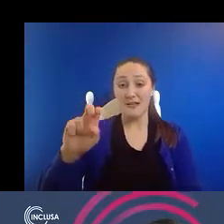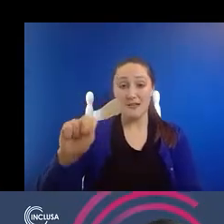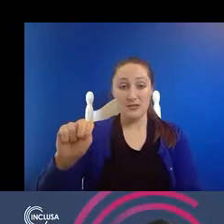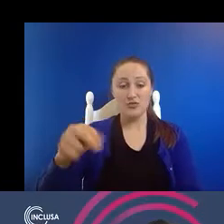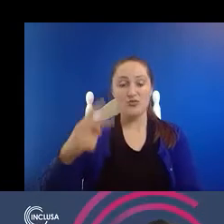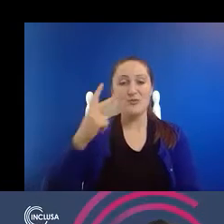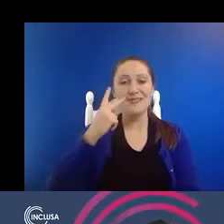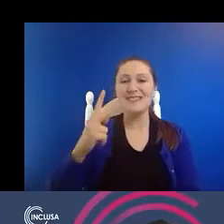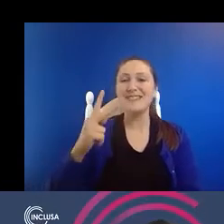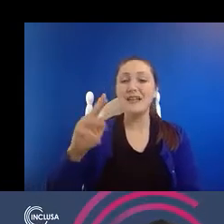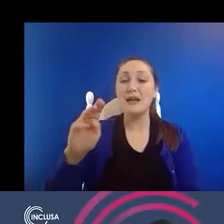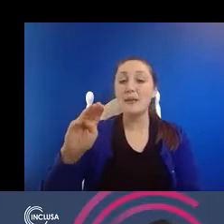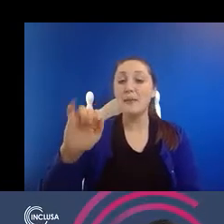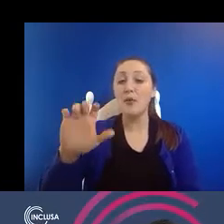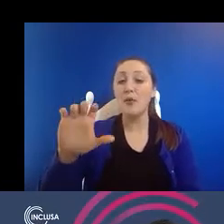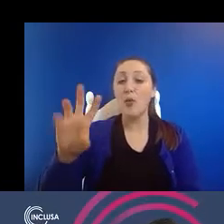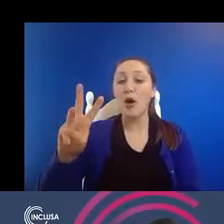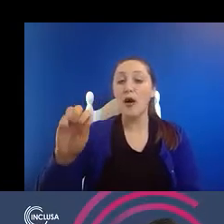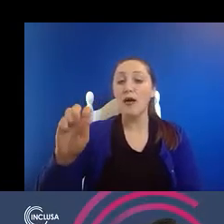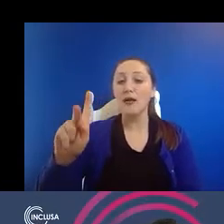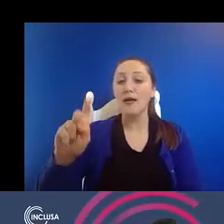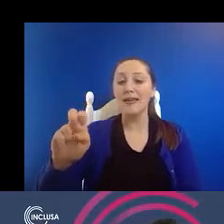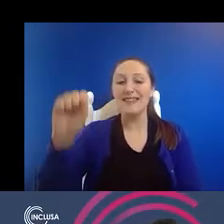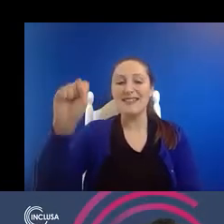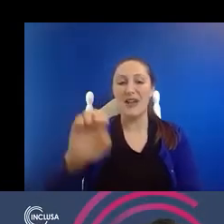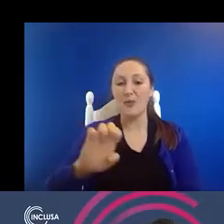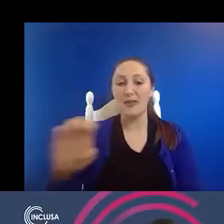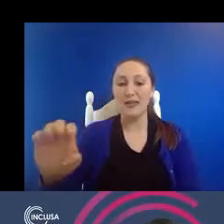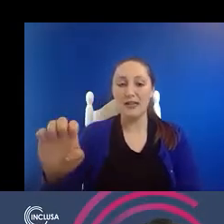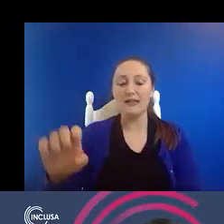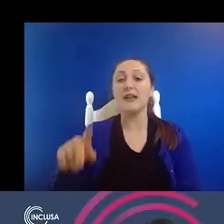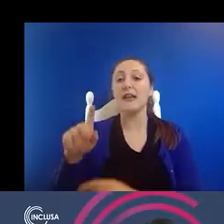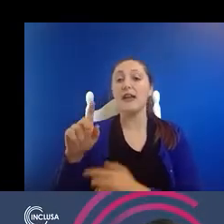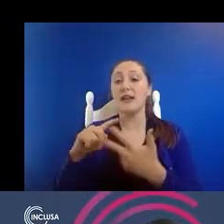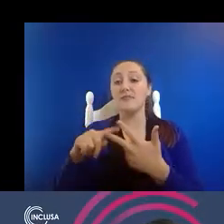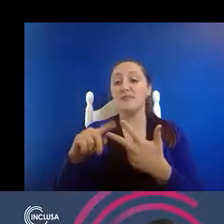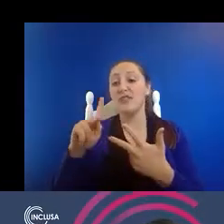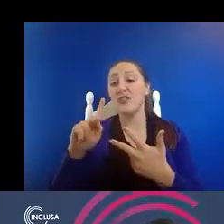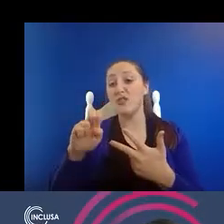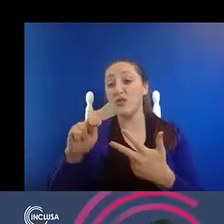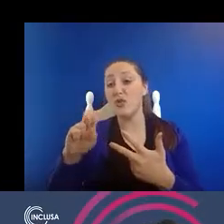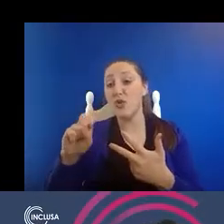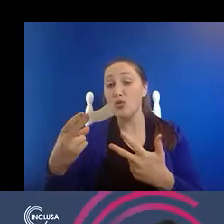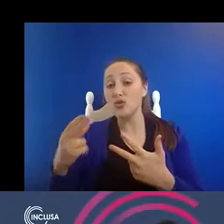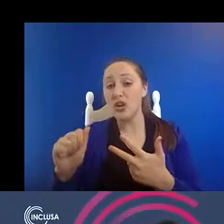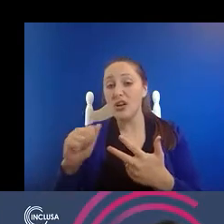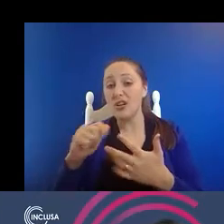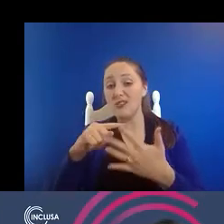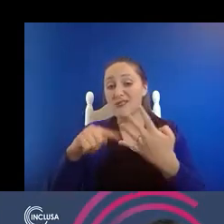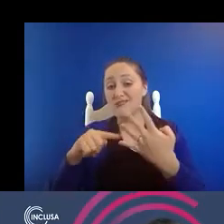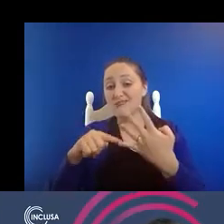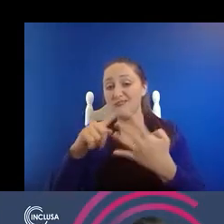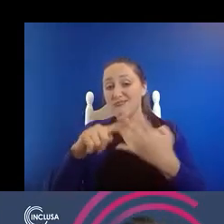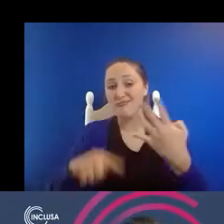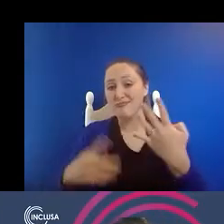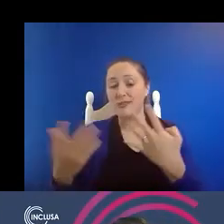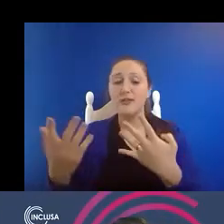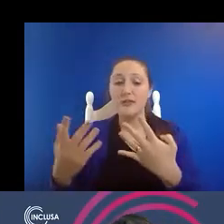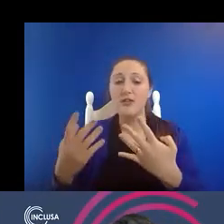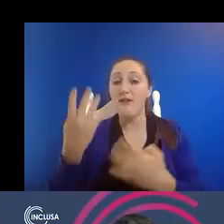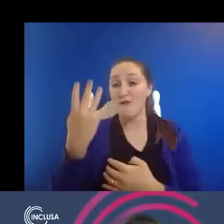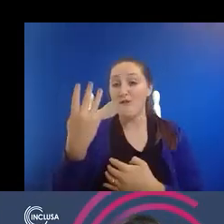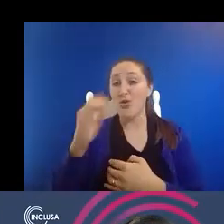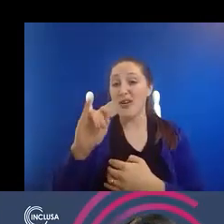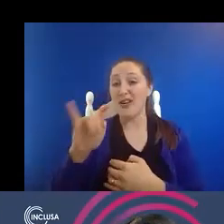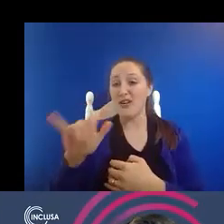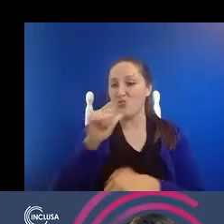in the southeastern part of the state, Milwaukee, Racine, and Kenosha. Those are the 4 counties that we are currently operating in. I think